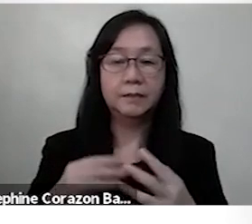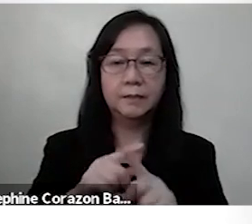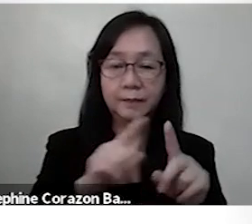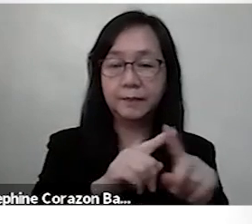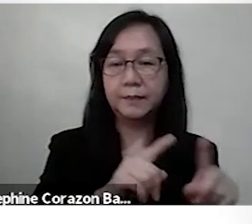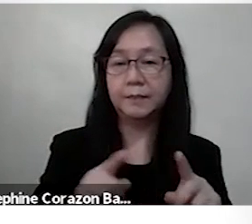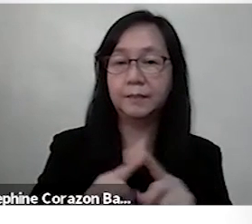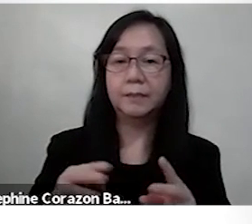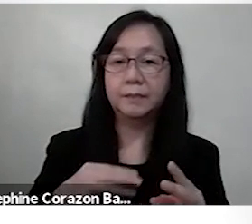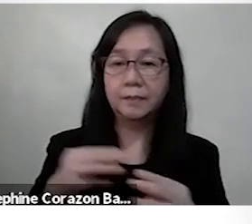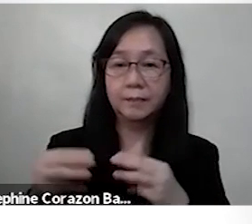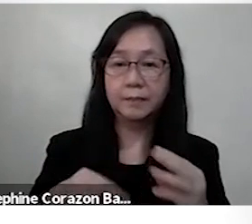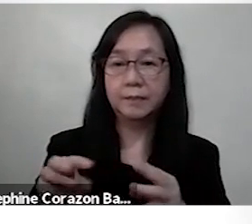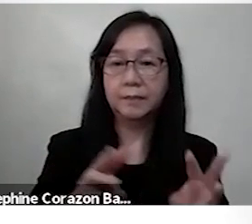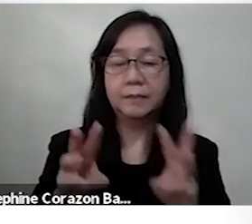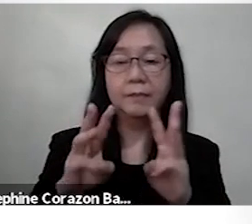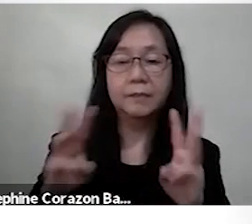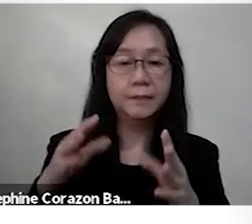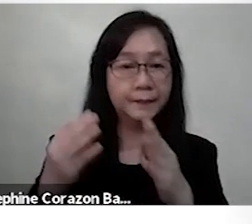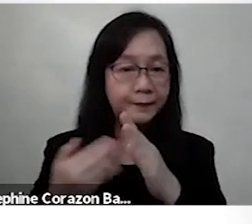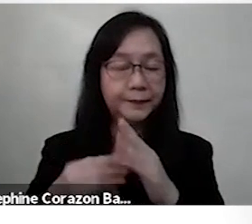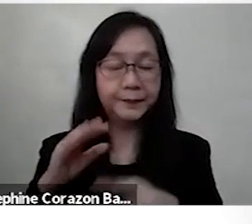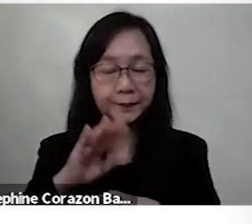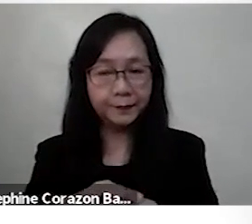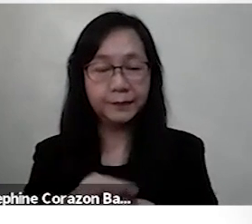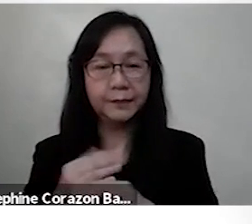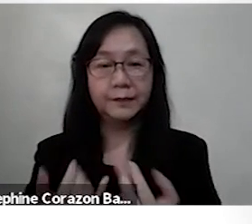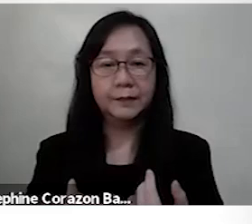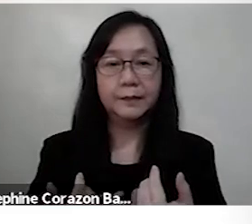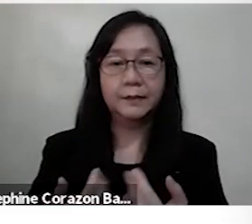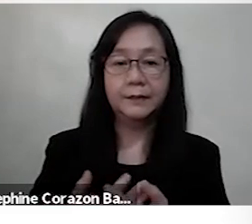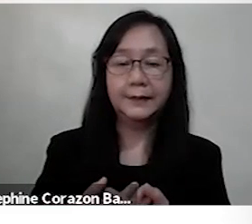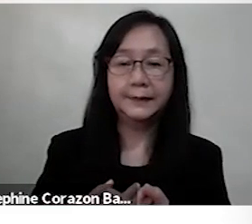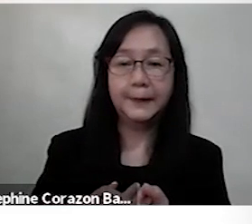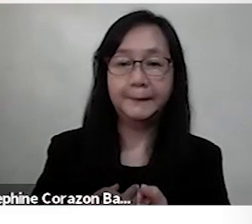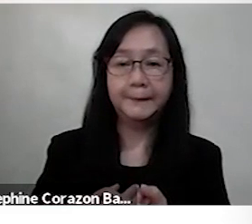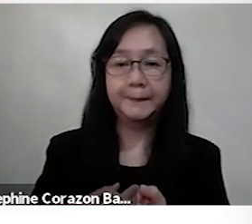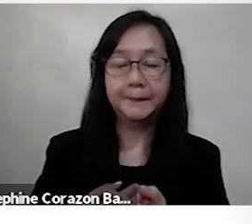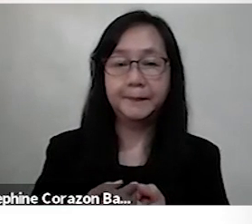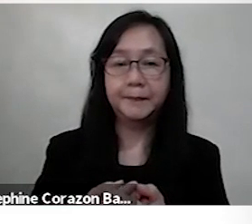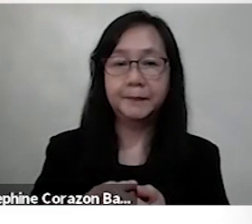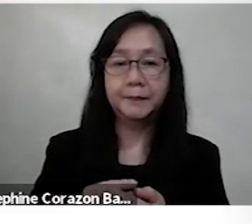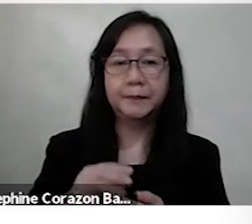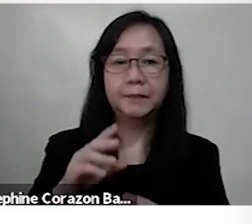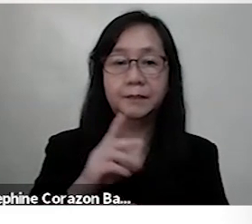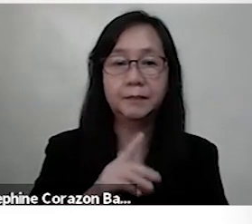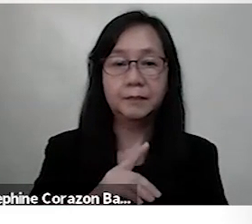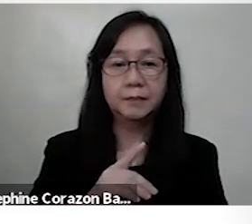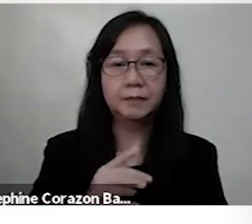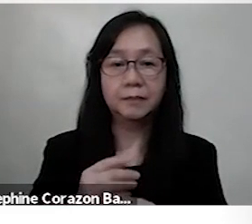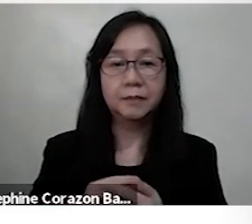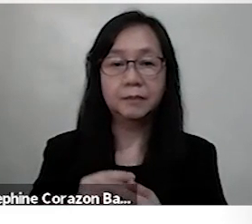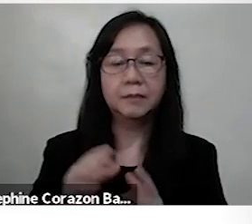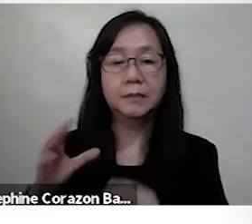UPR, and Committee on the Rights of Children. This slide I mostly mainly